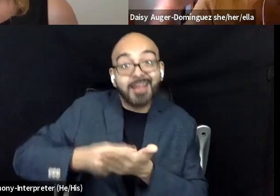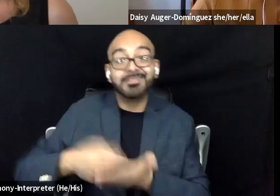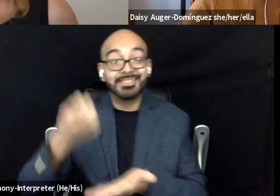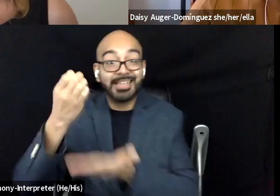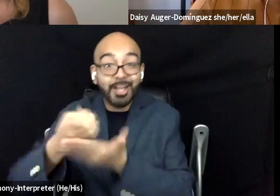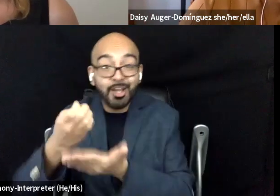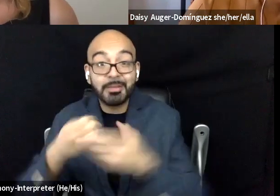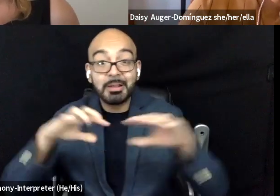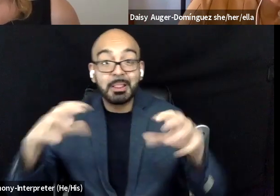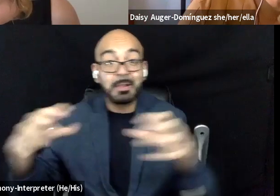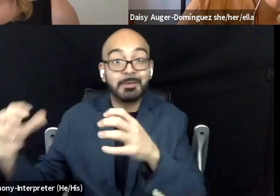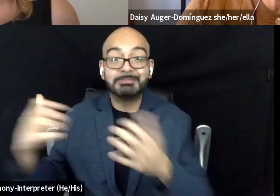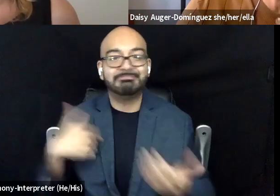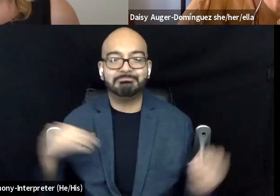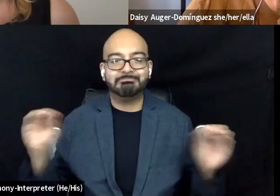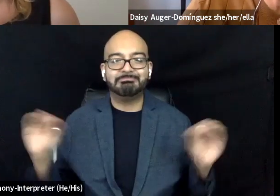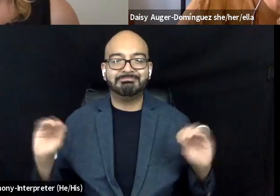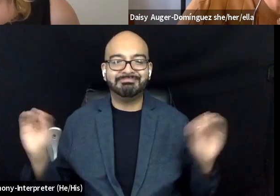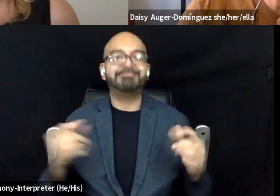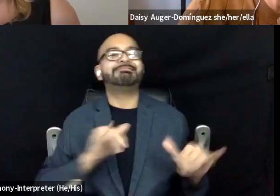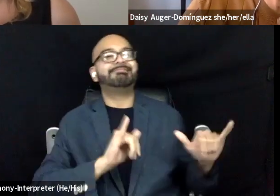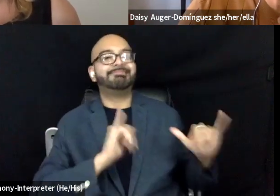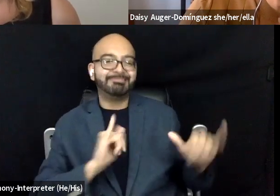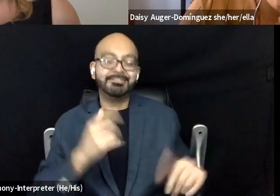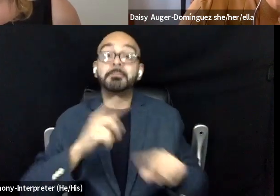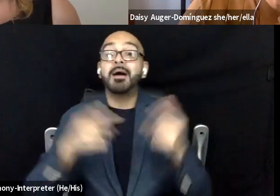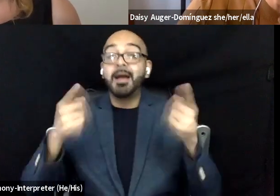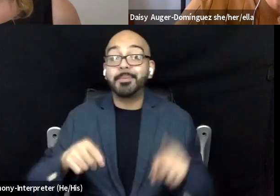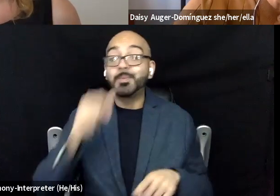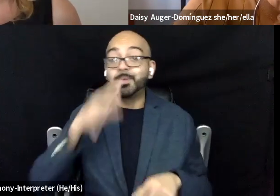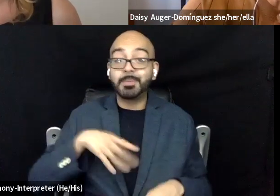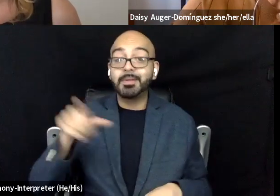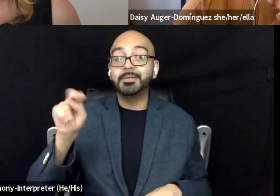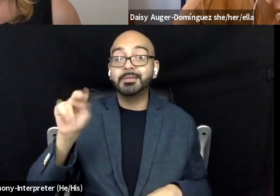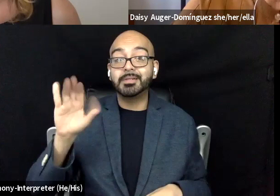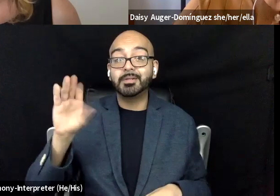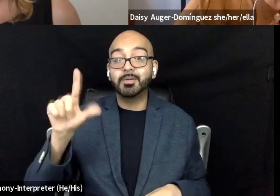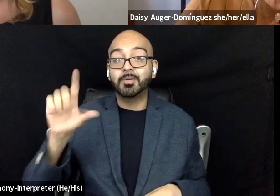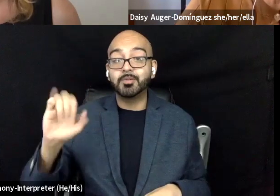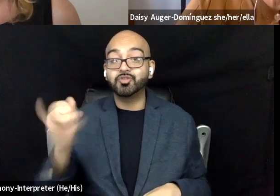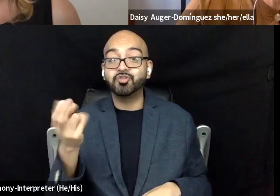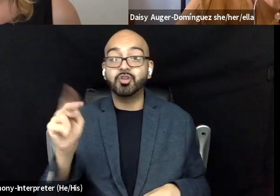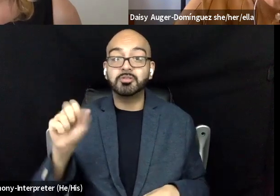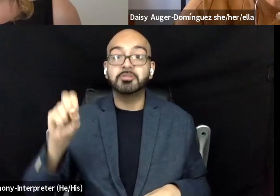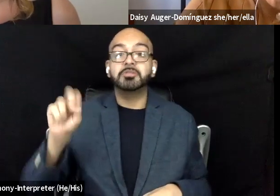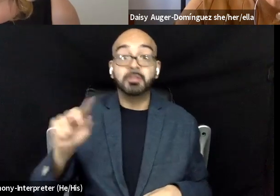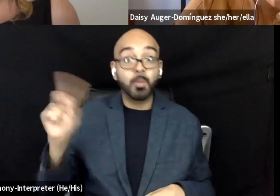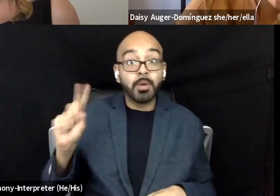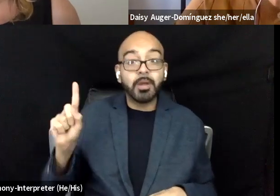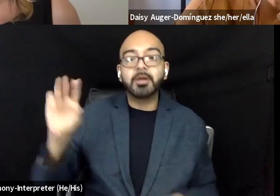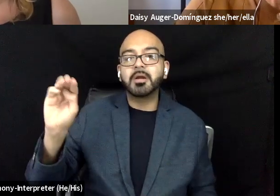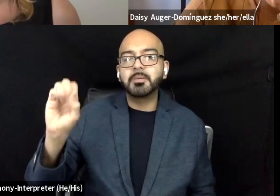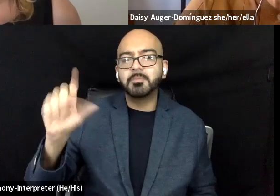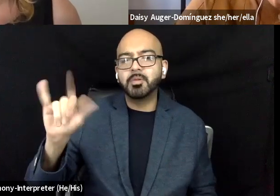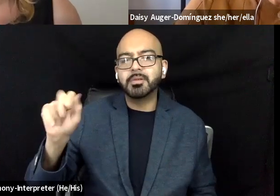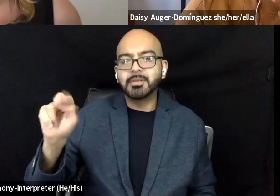them. But I was really fortunate that Nicole Johnson at Moody Investor Service gave me a chance as a